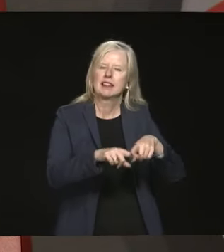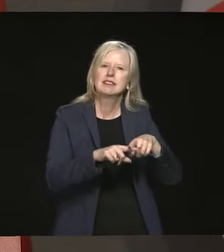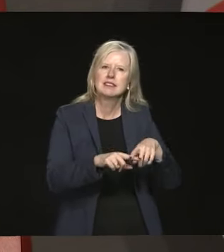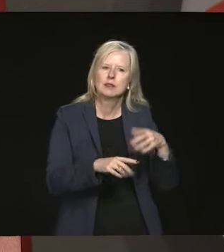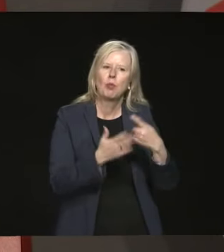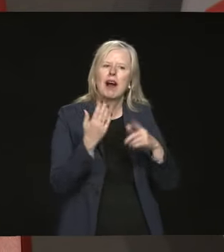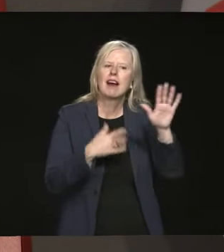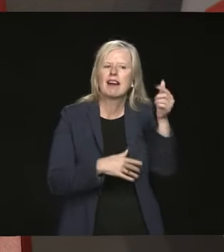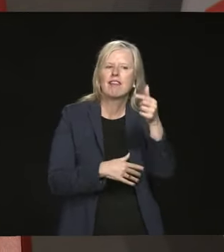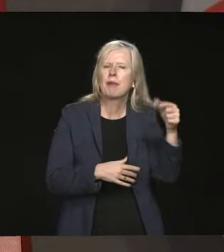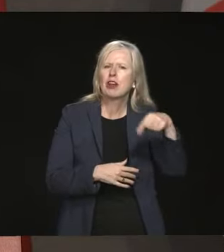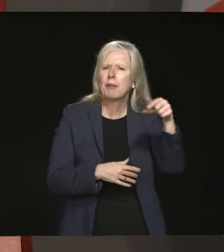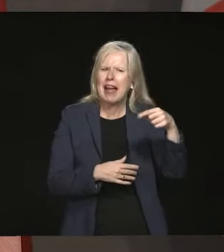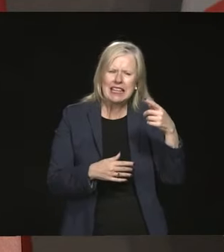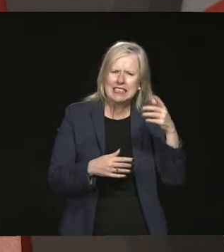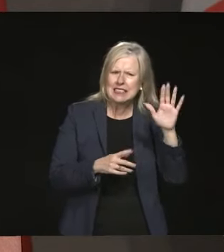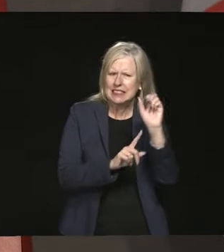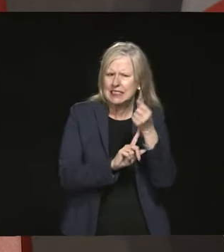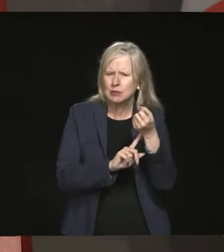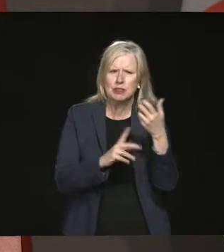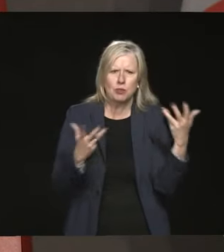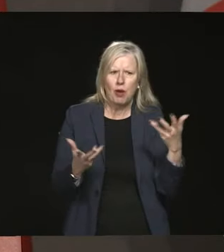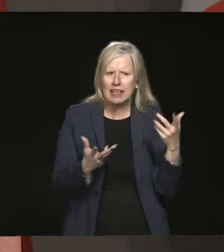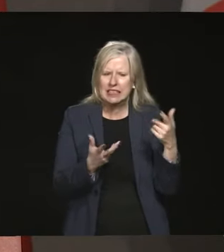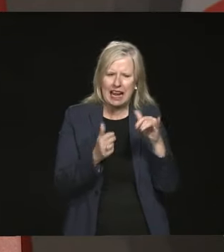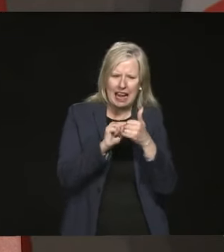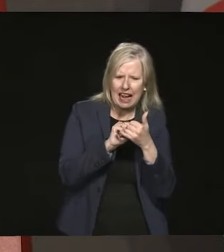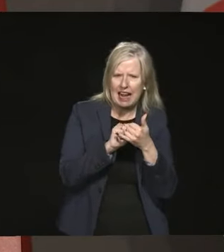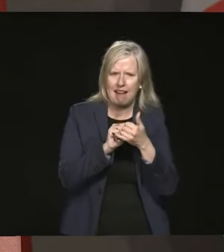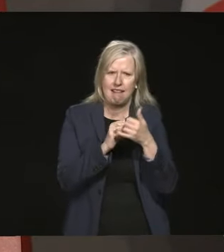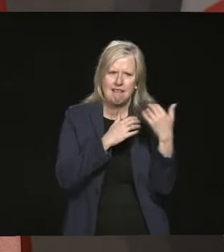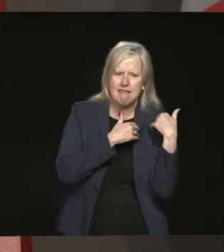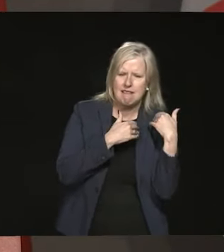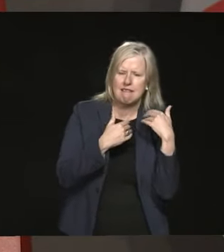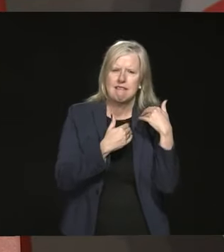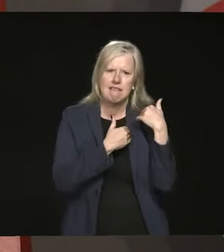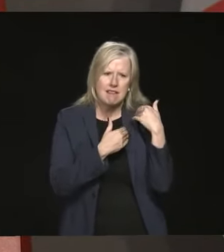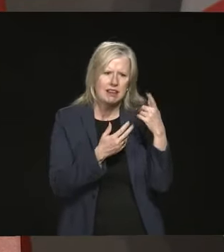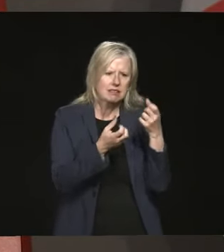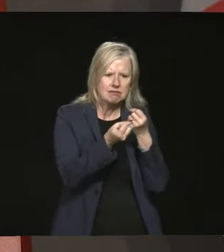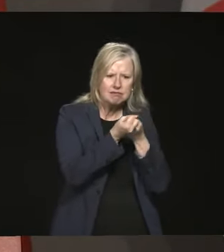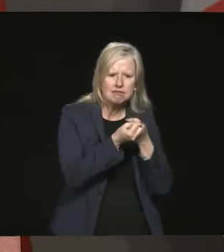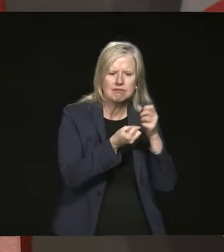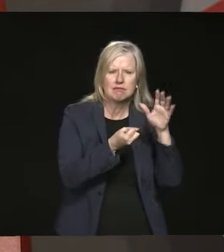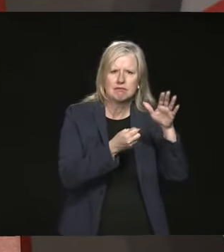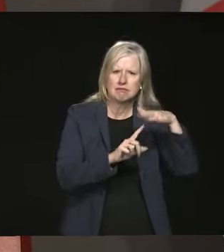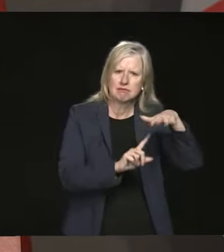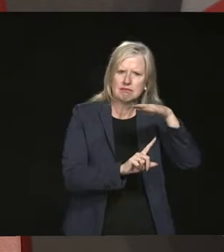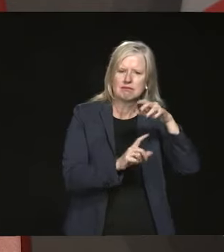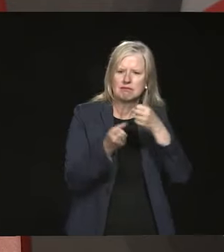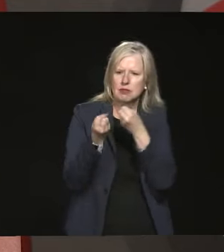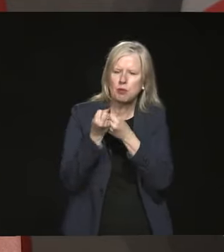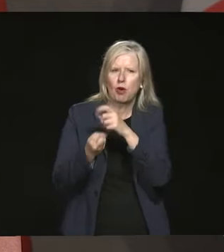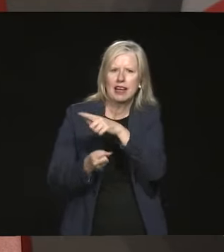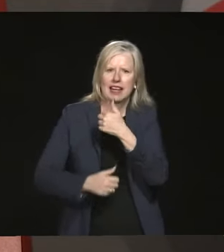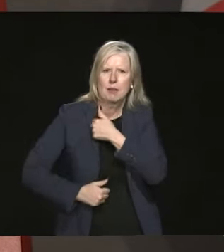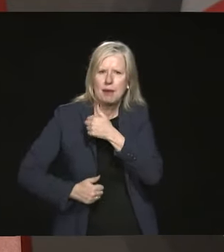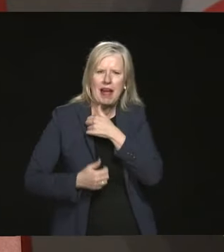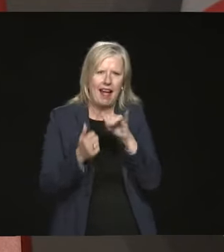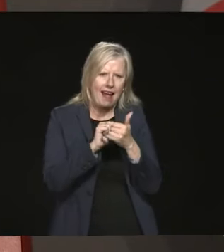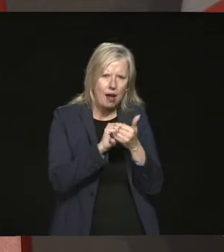lieux et de when it responsabilité de comes to travail aux membres des responsibilities and forces armées working canadiennes. conditions to On members sait of que the les Canadian forces Armed armées Forces. ont des compétences We know that the armed multiples, forces ont have